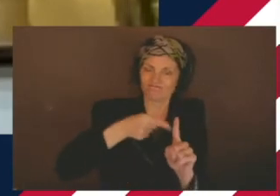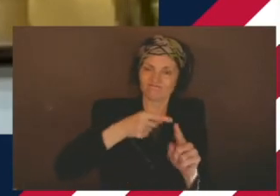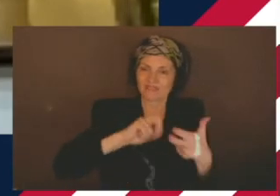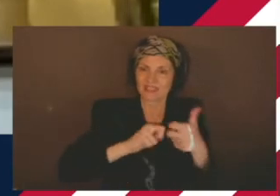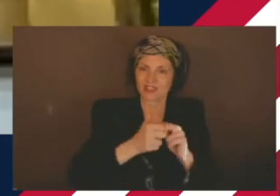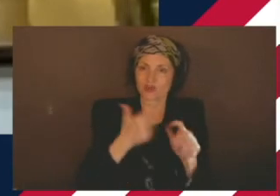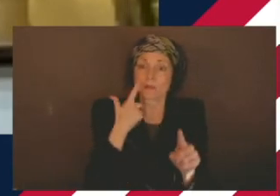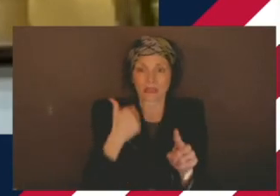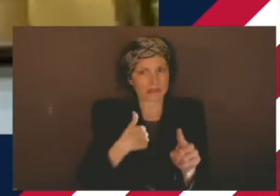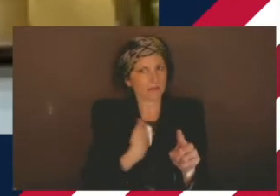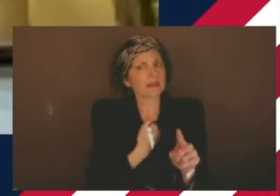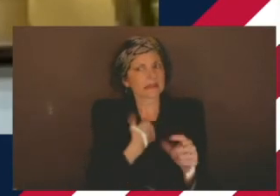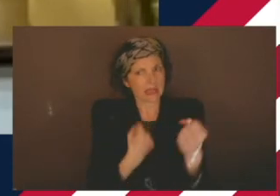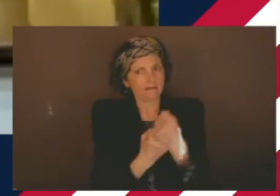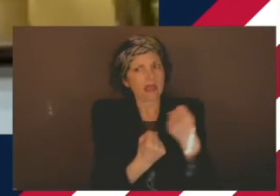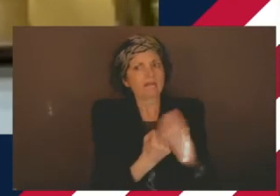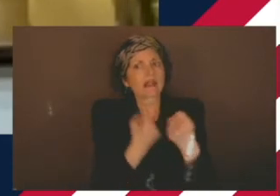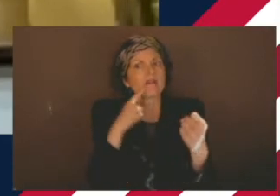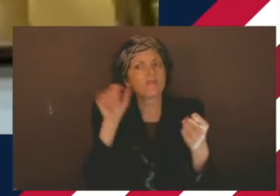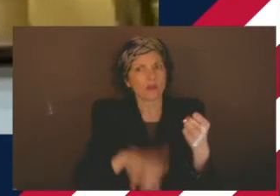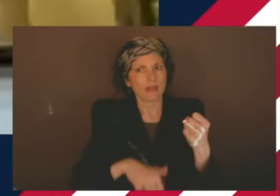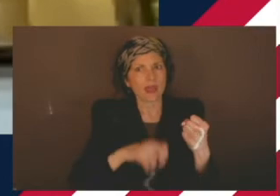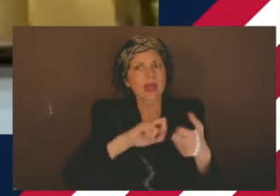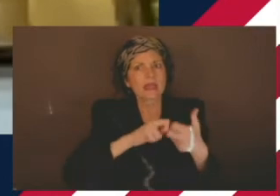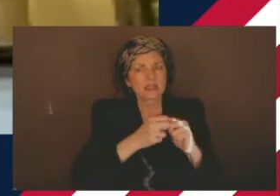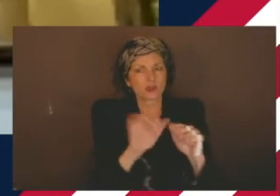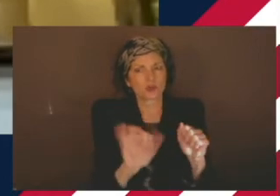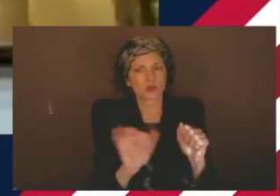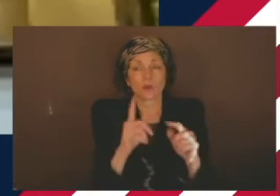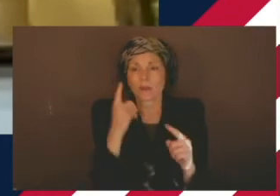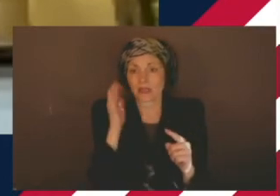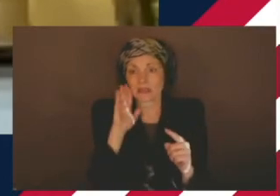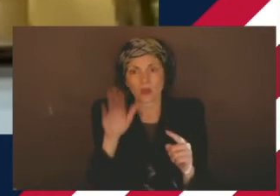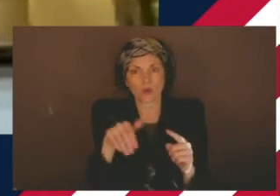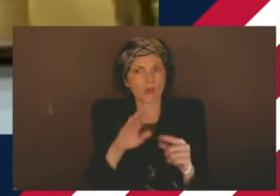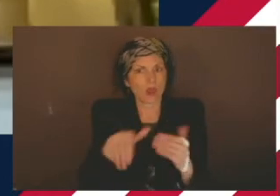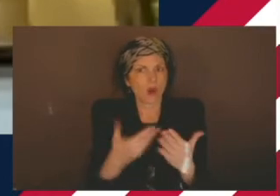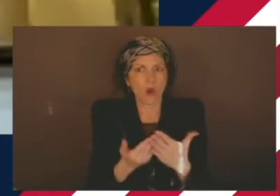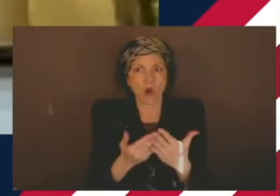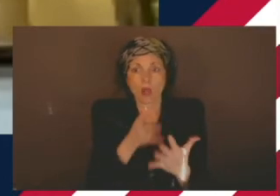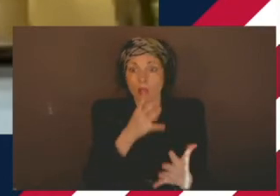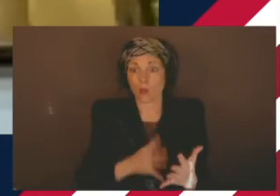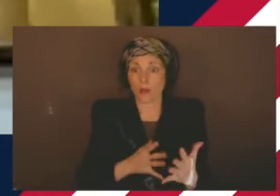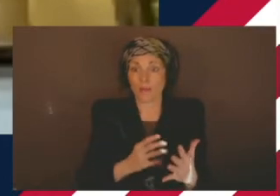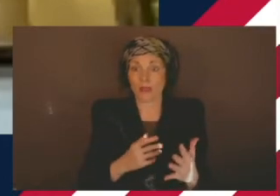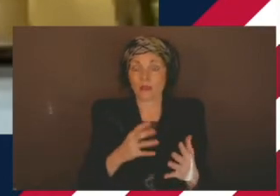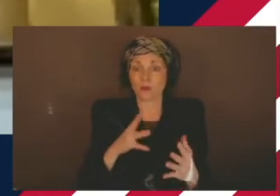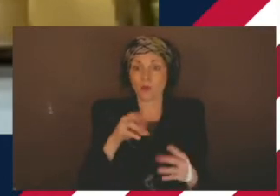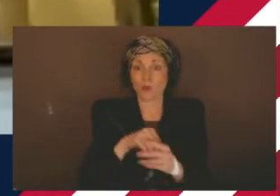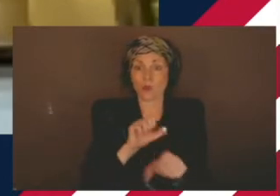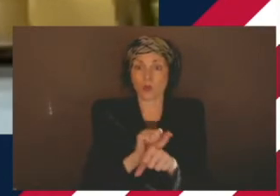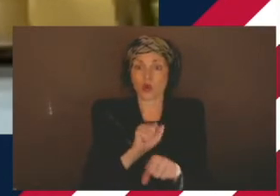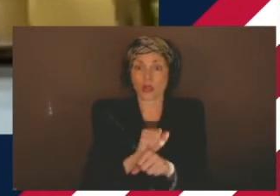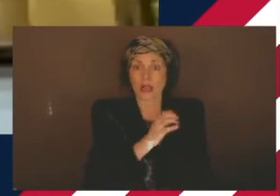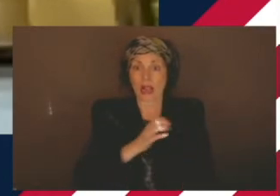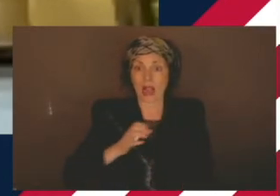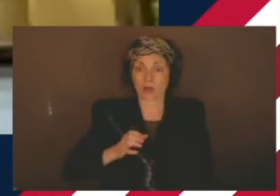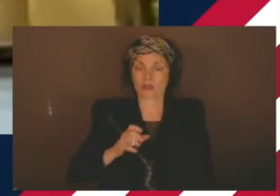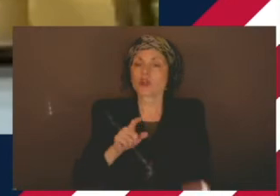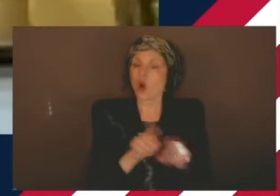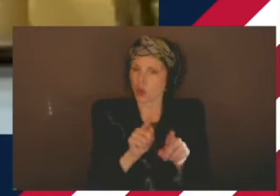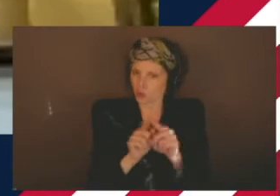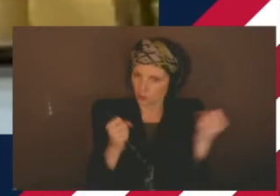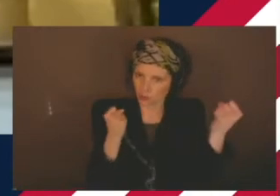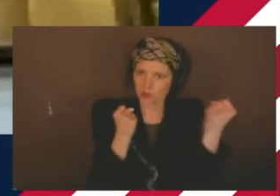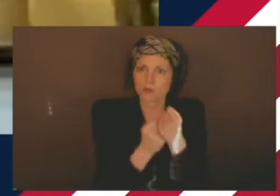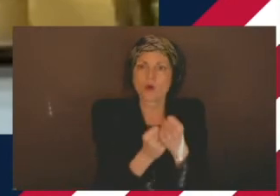also. And I can tell you that all the women of Congress that are on this committee have also. And I know that